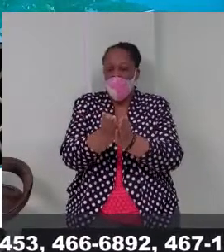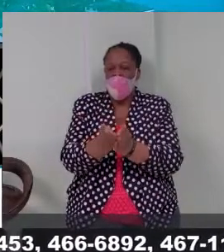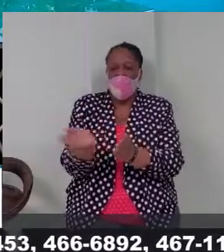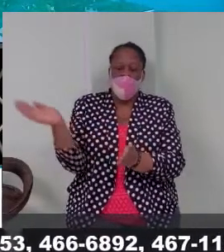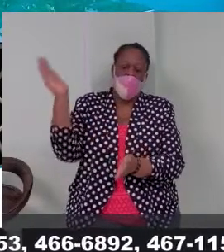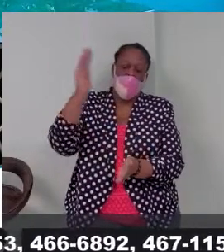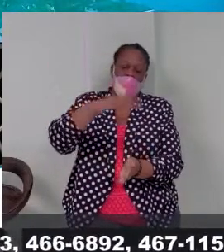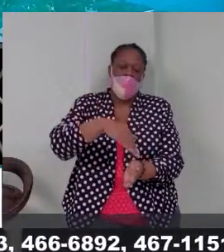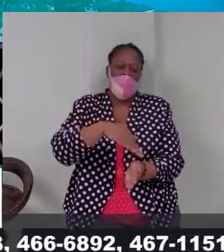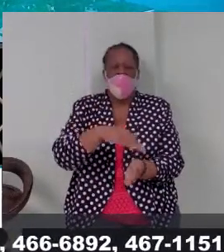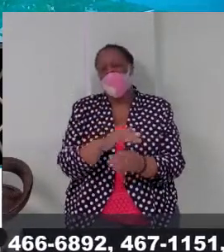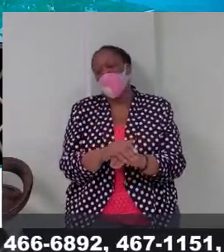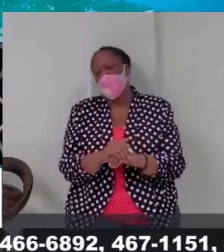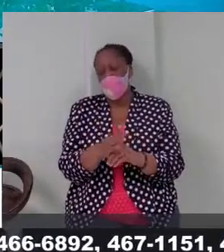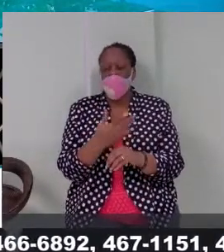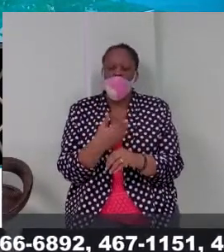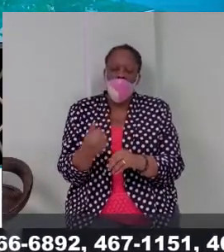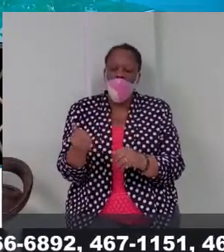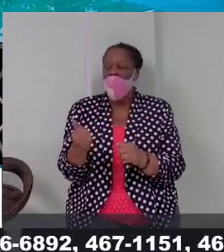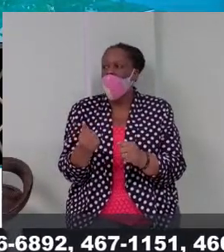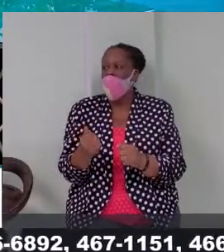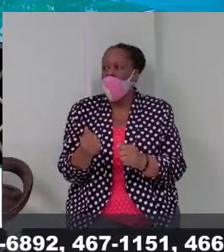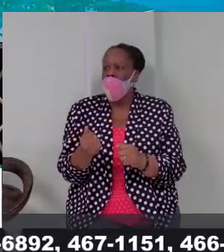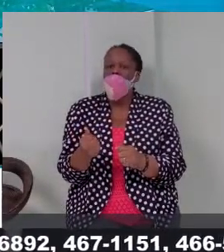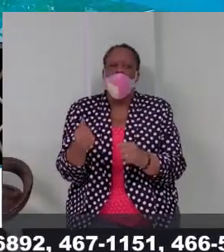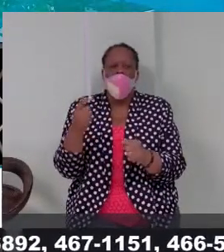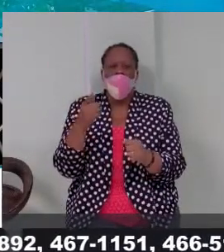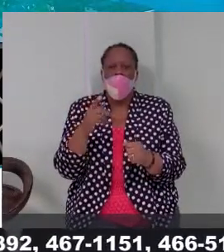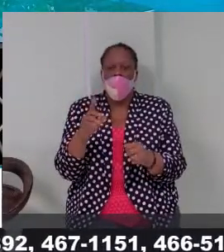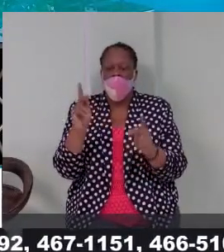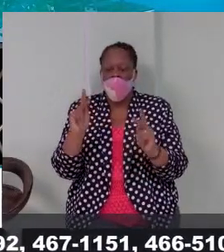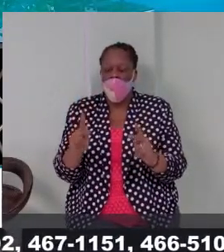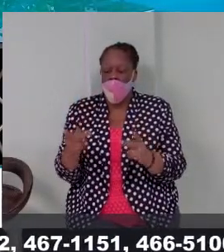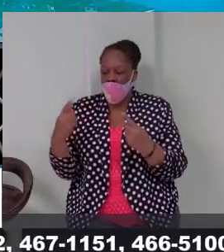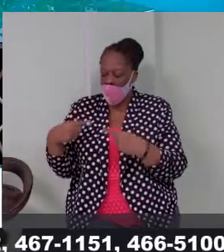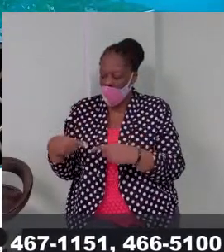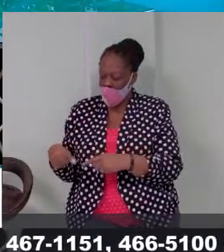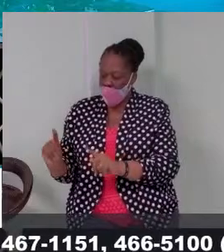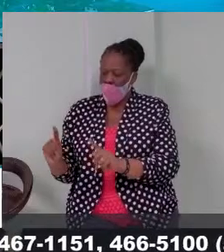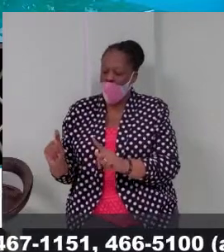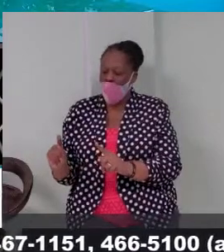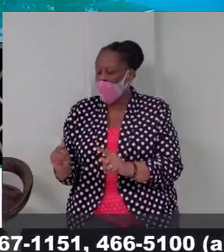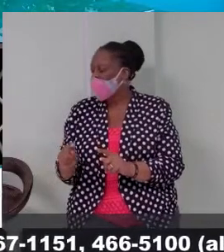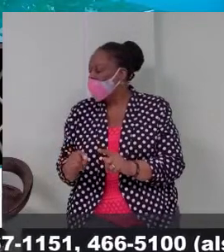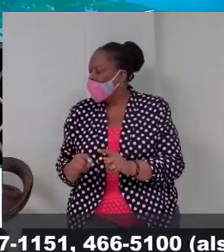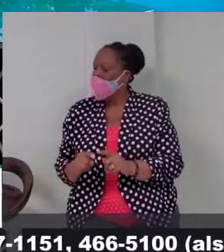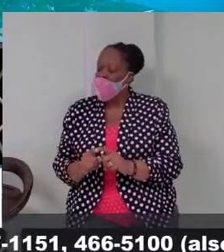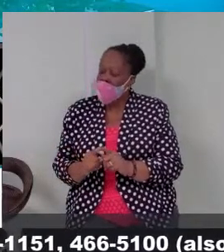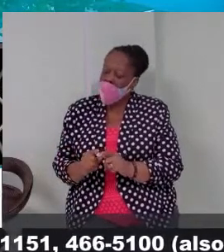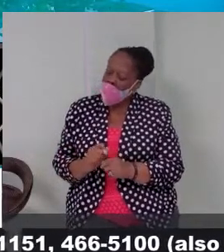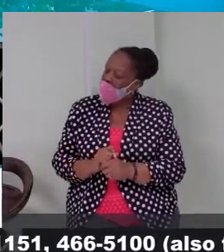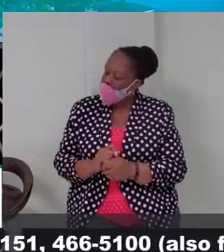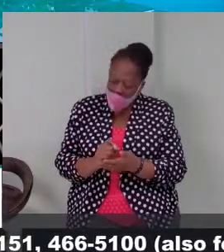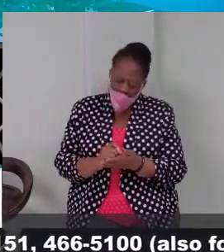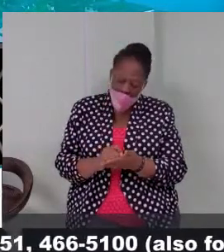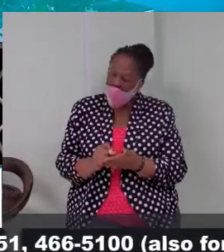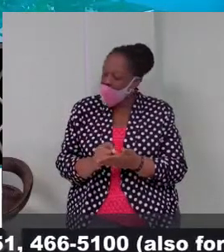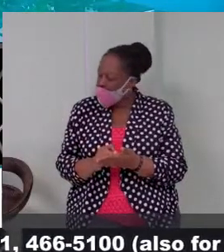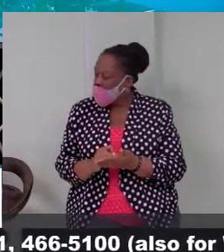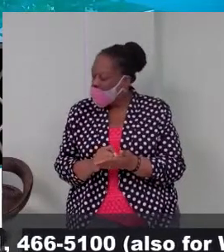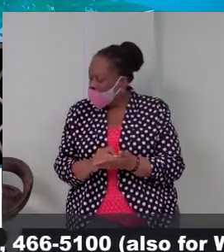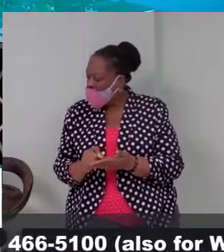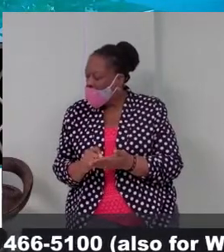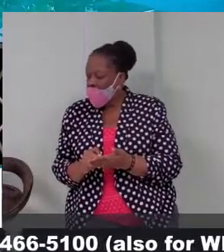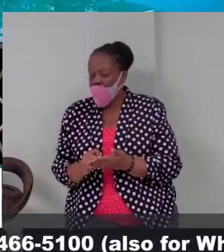Port. And as a public health measure, these vessels have been operating under condition that the